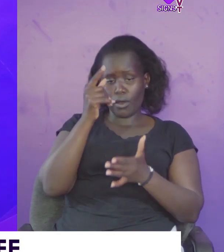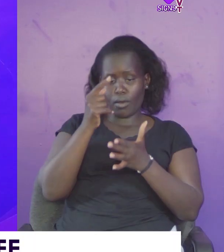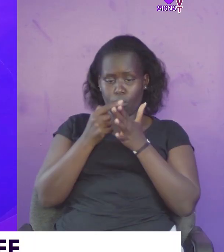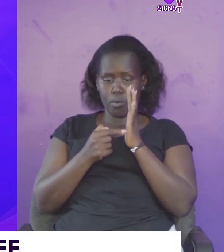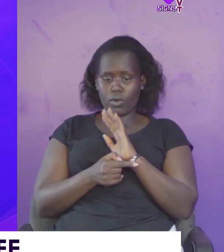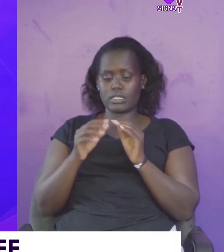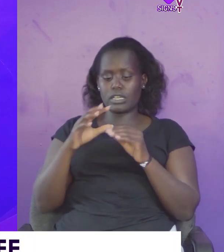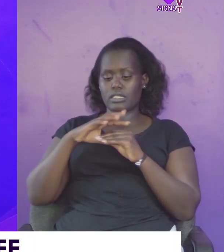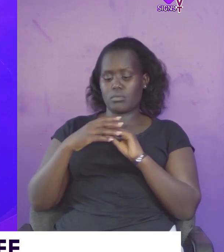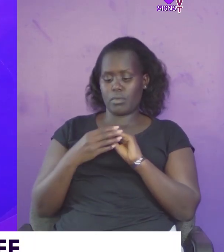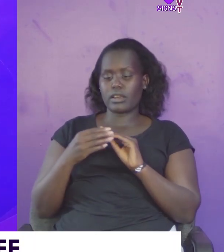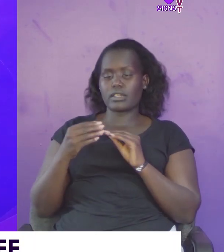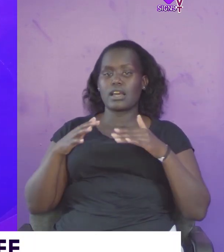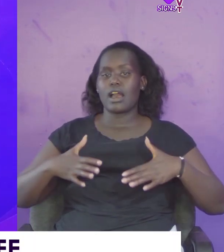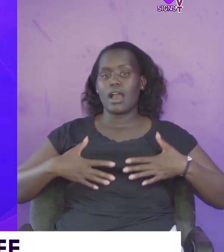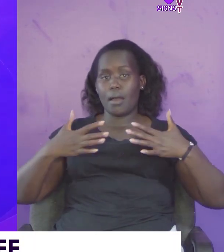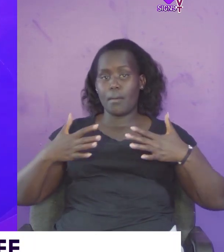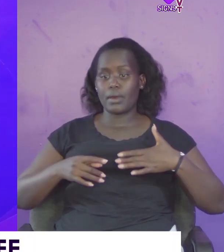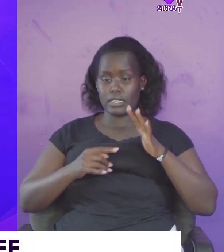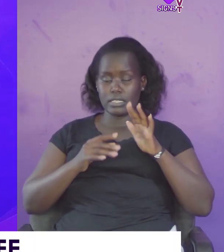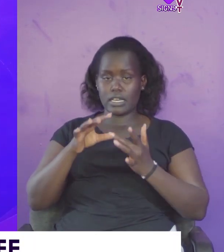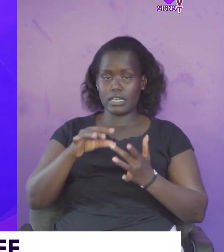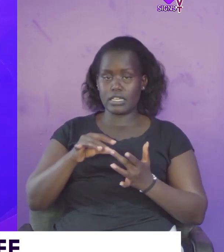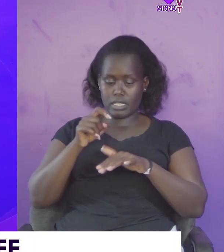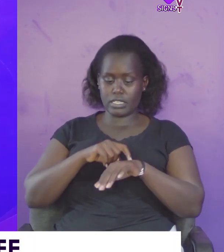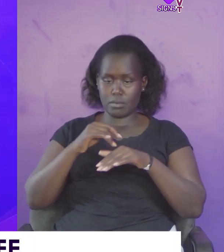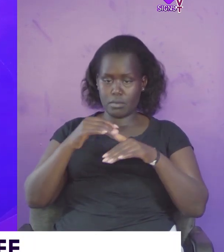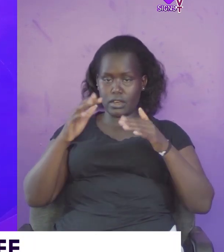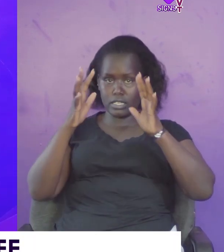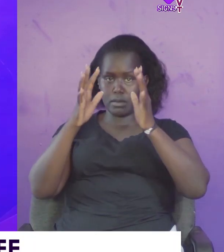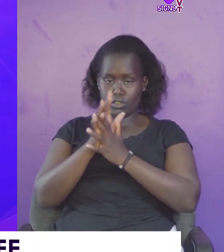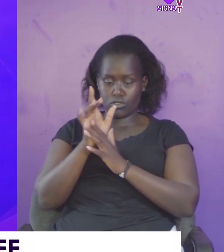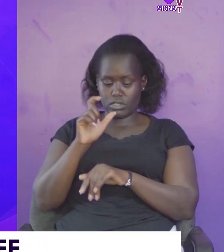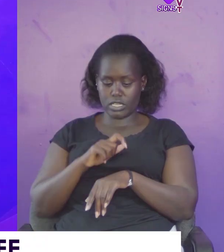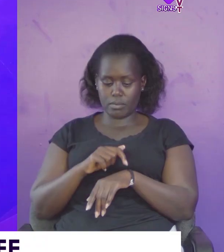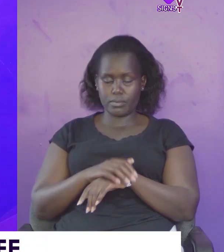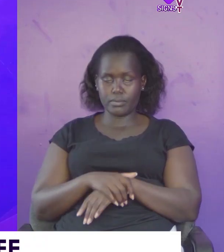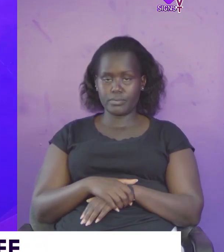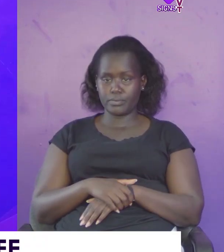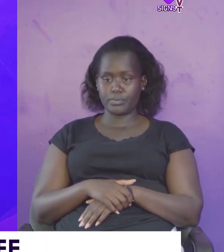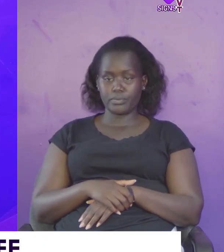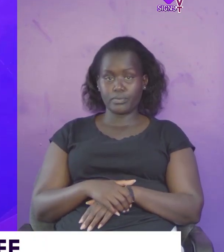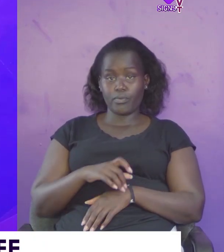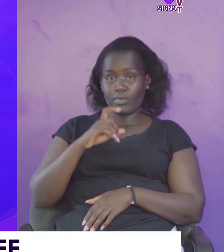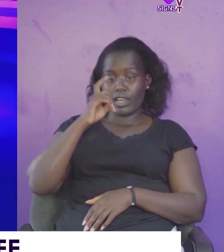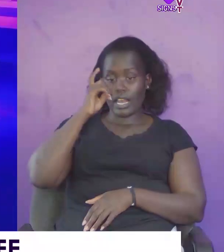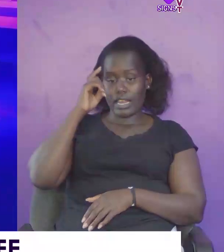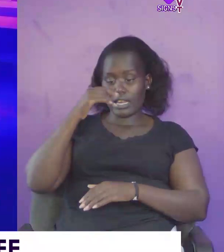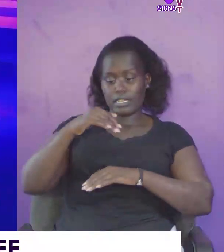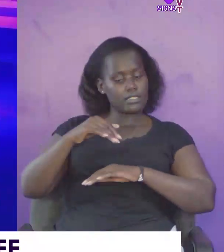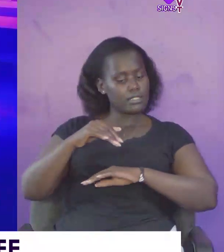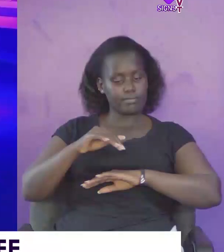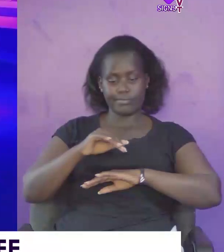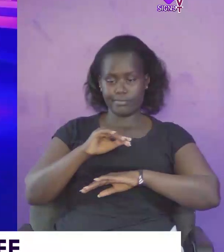that creates that happiness index, especially during a celebration season? I think it's contentment.